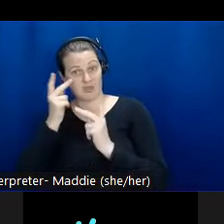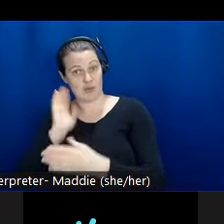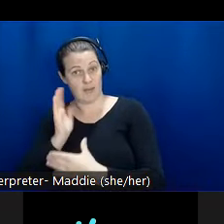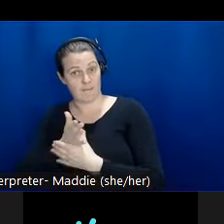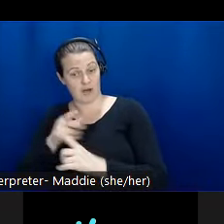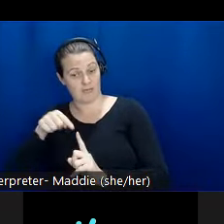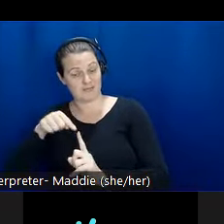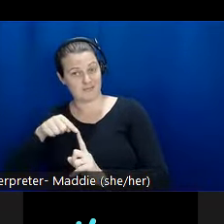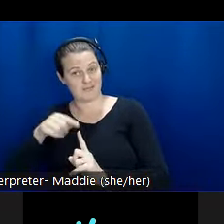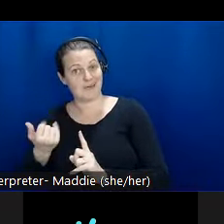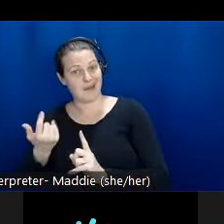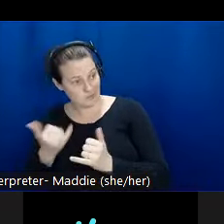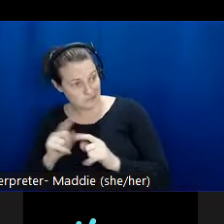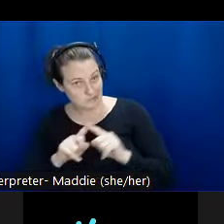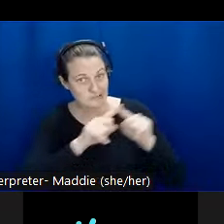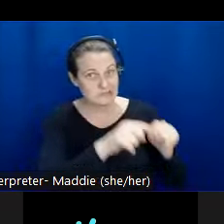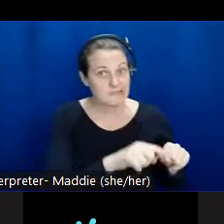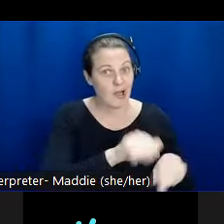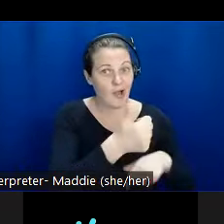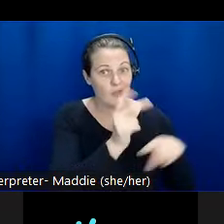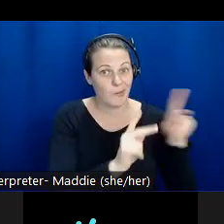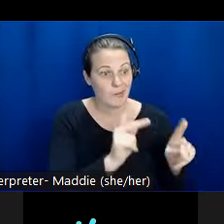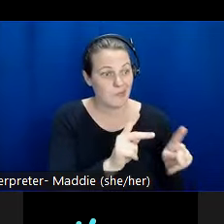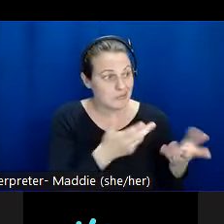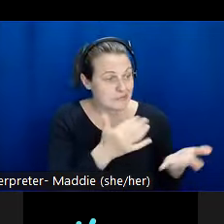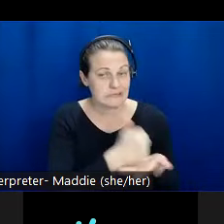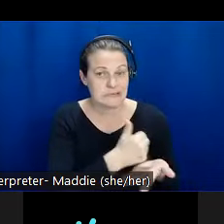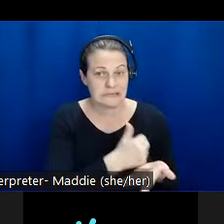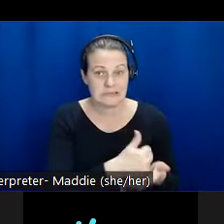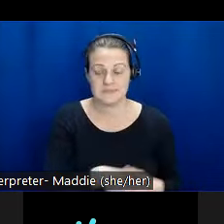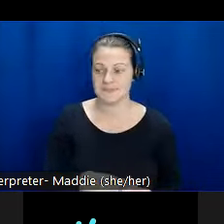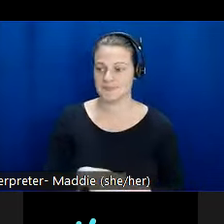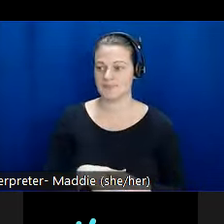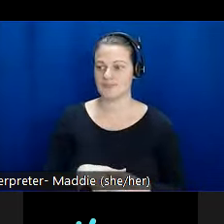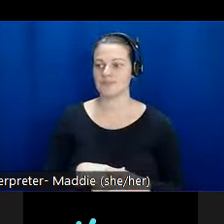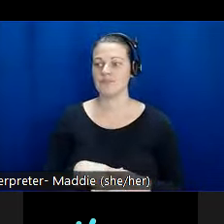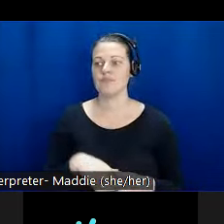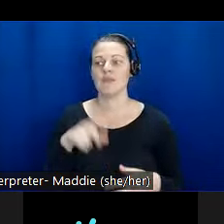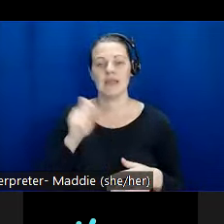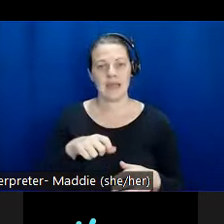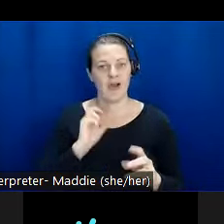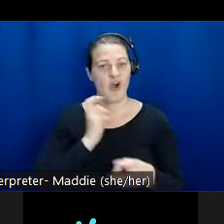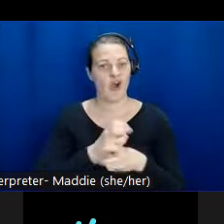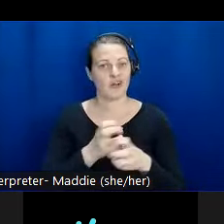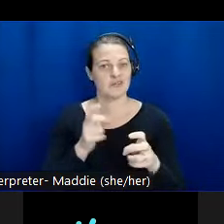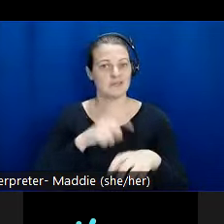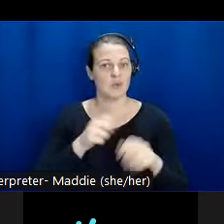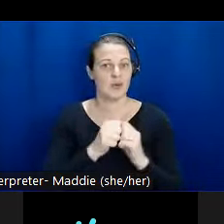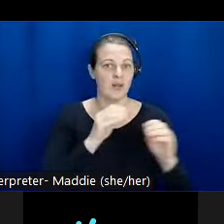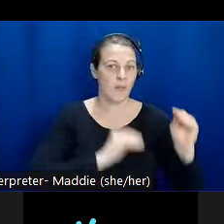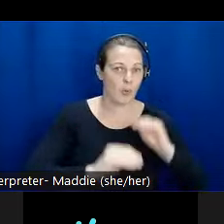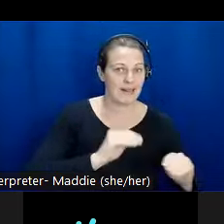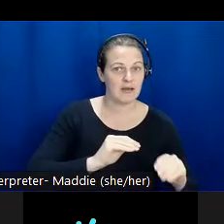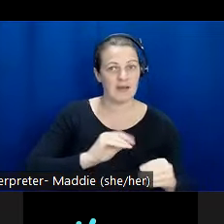to rely on other people. You can have difficulty with mobility and a higher risk of falls and